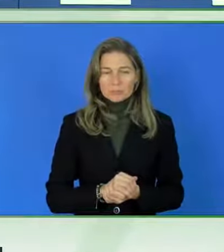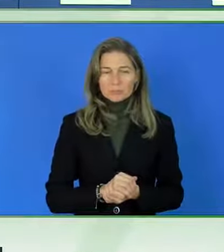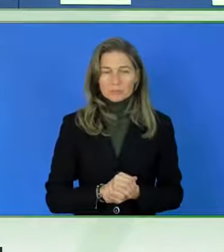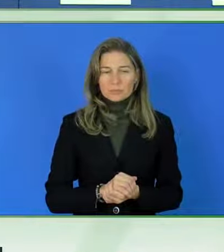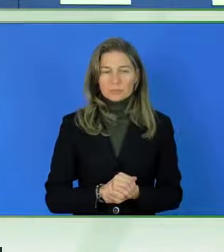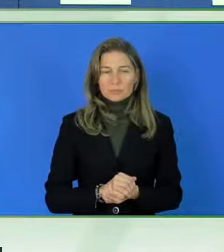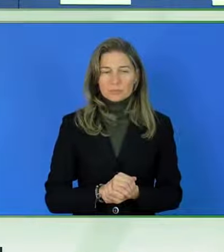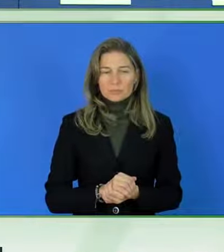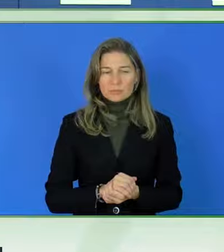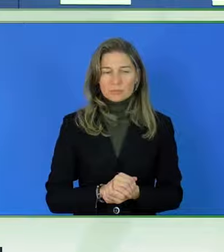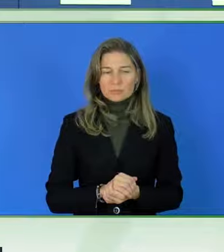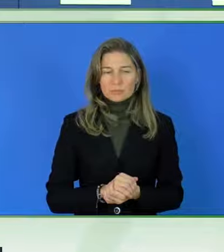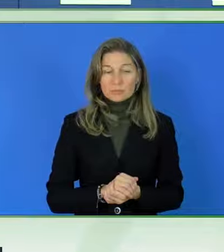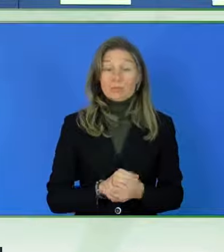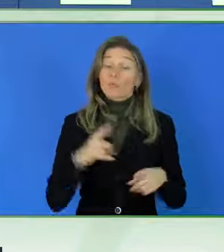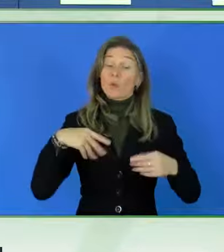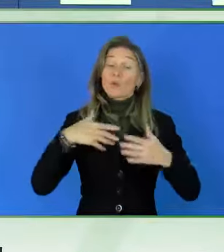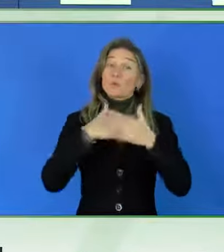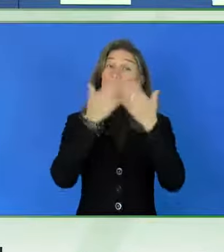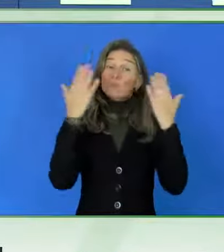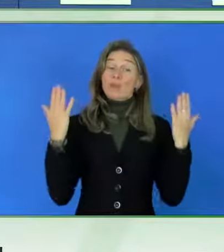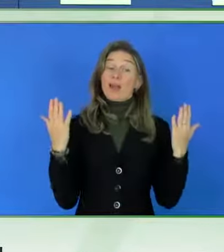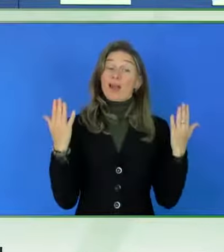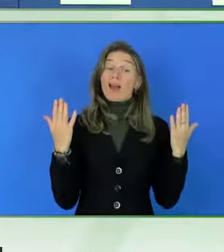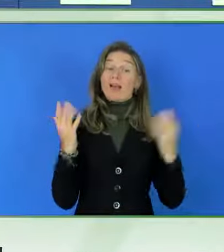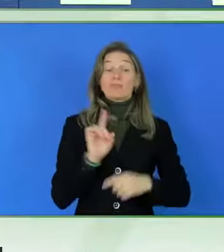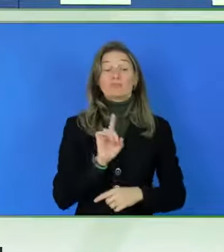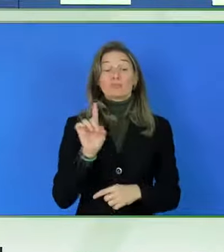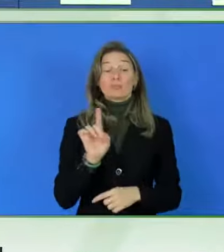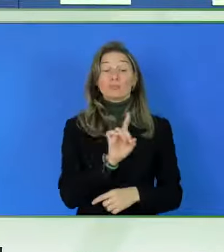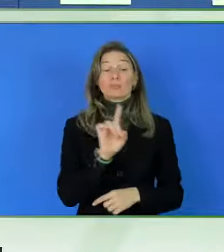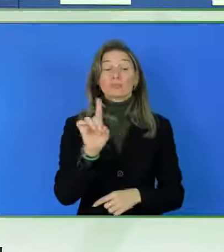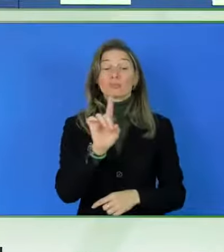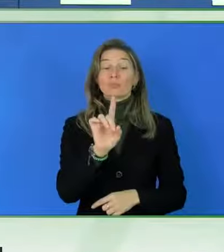Today, I'll go unnoticed.